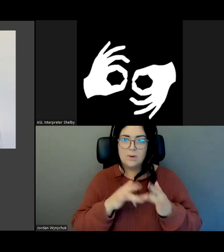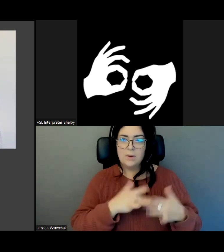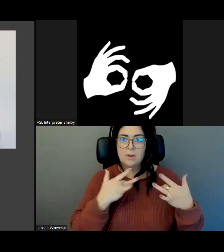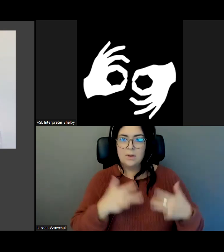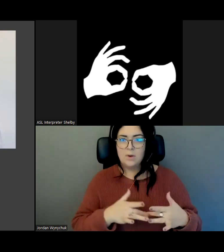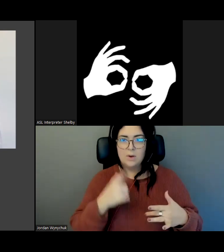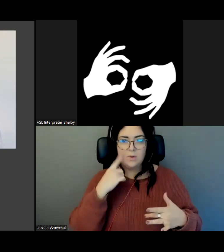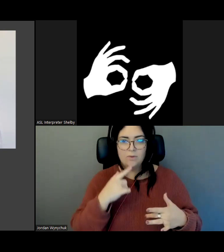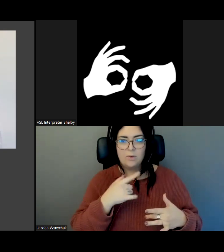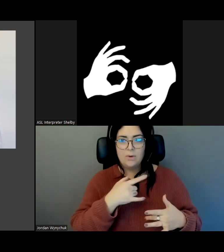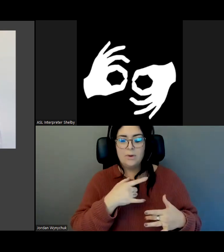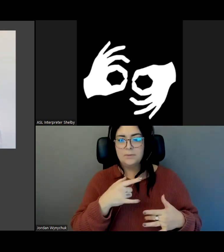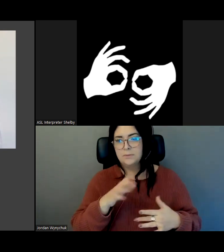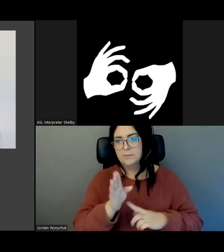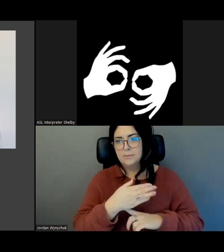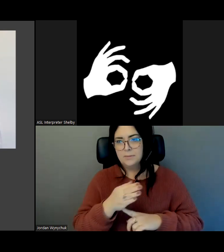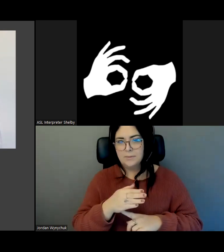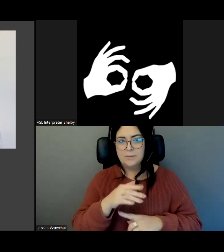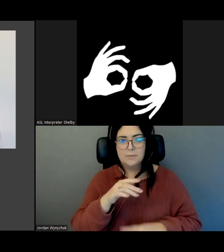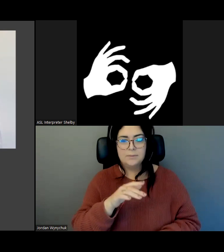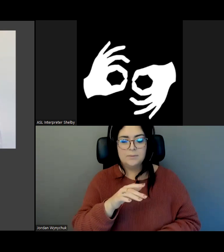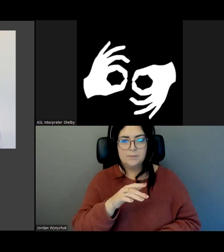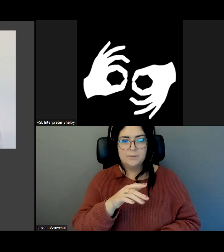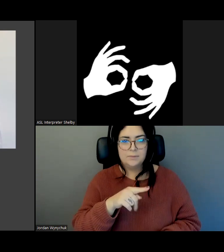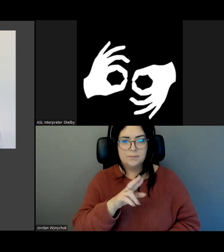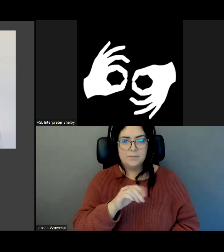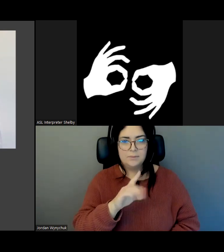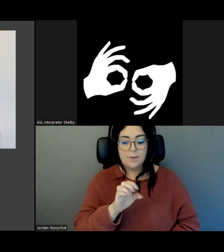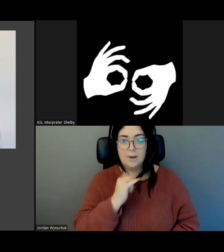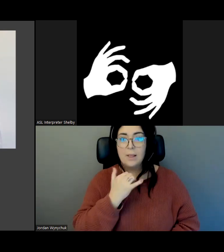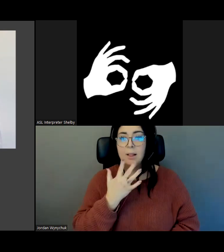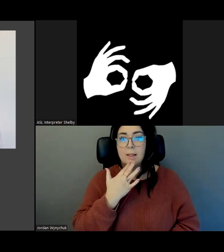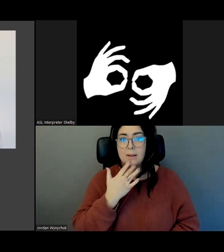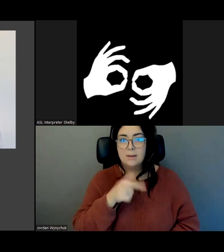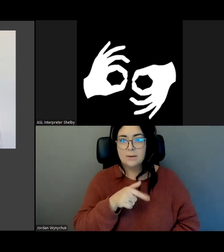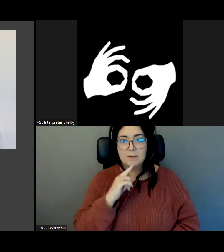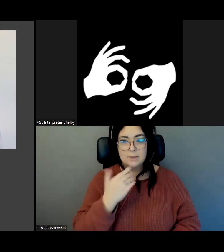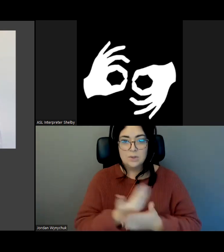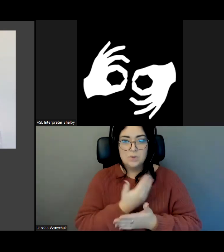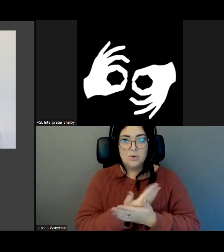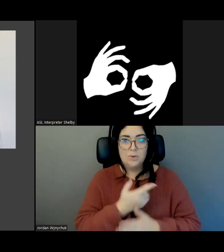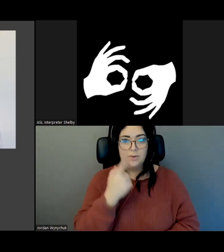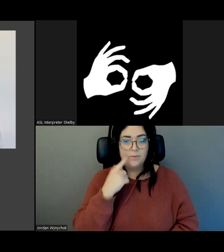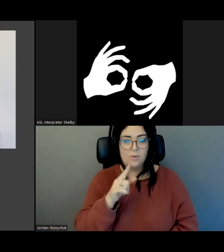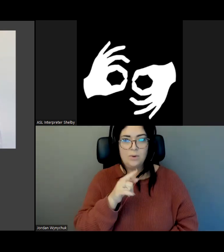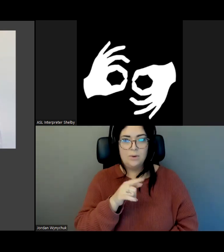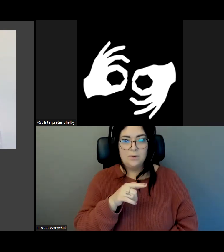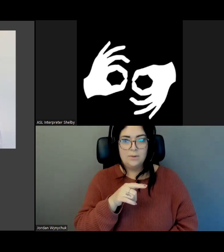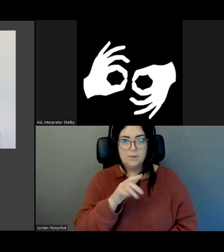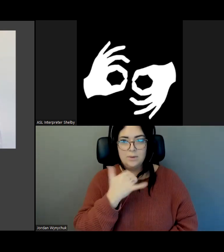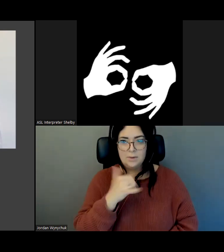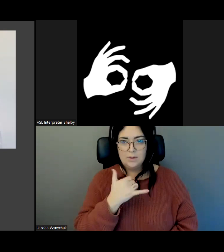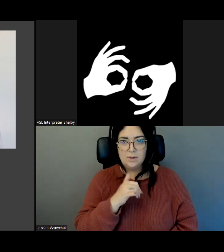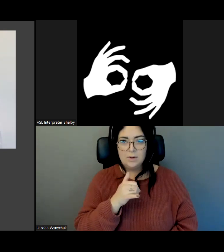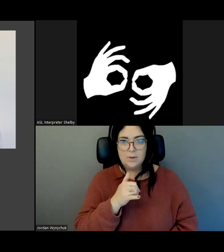flag. And the colors in the pride flag, this is the newest iteration of the pride flag. So the yellow with